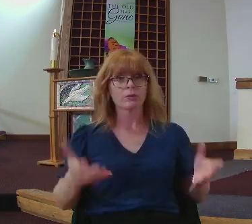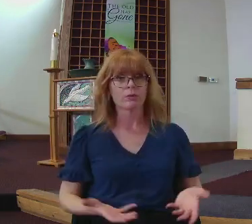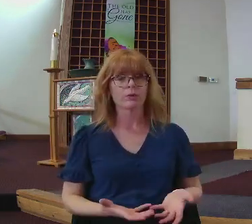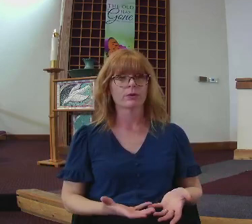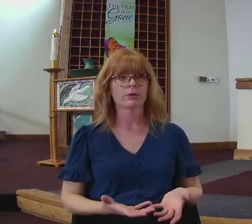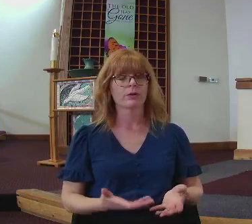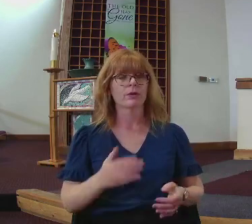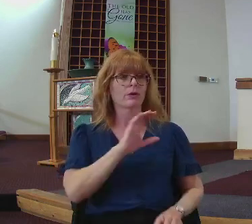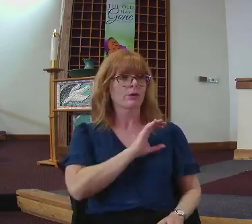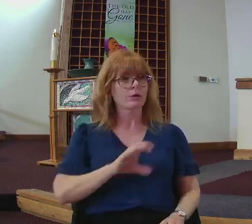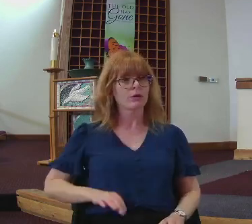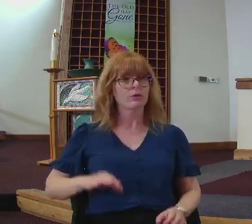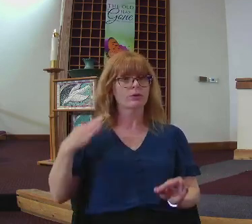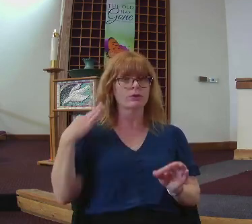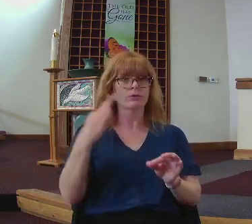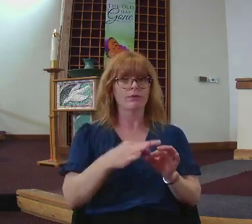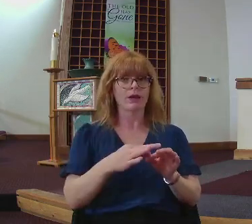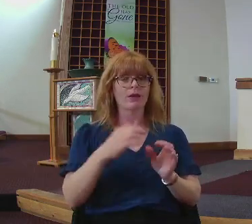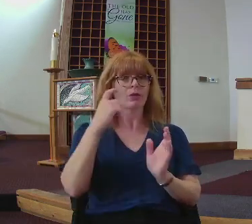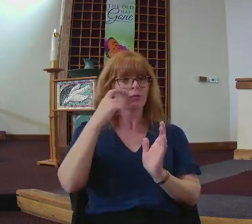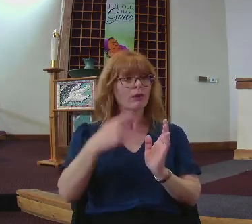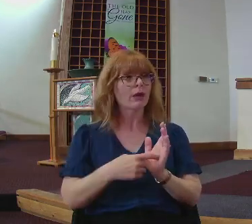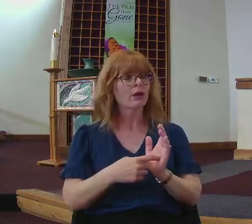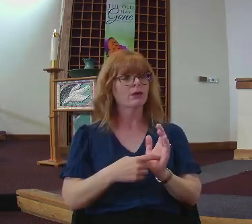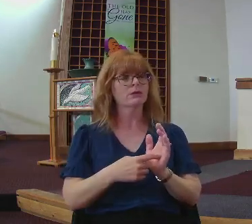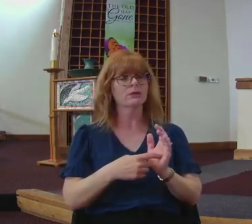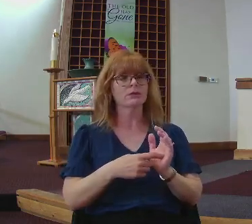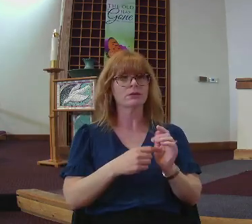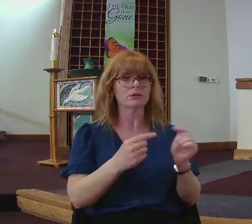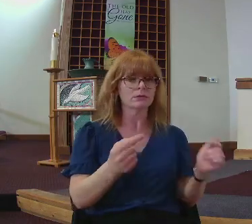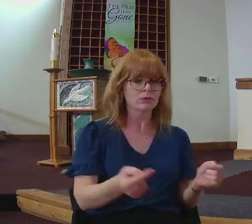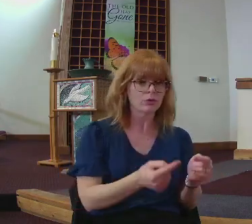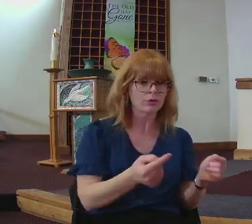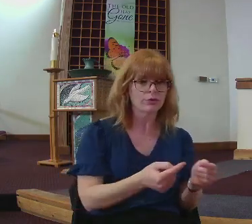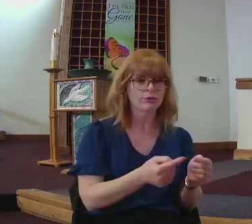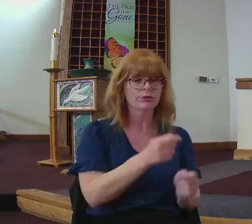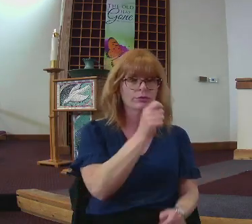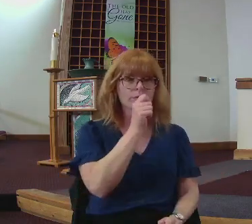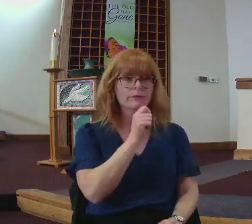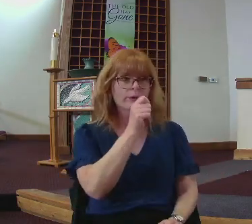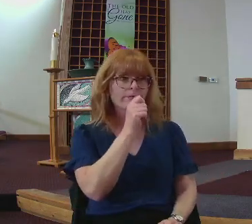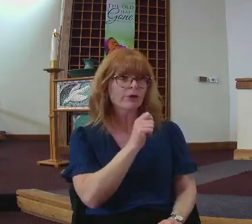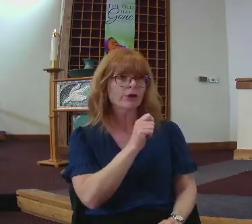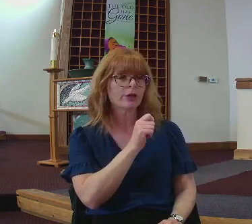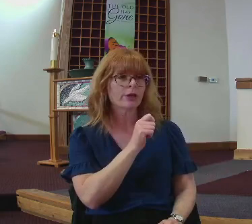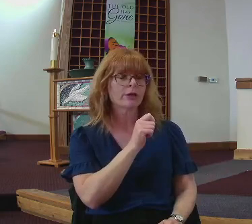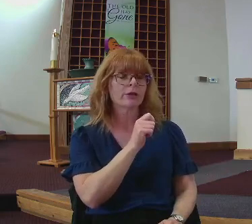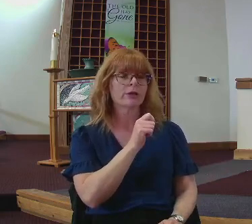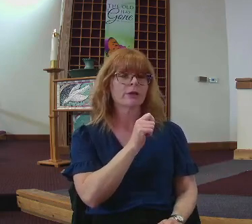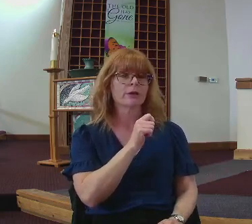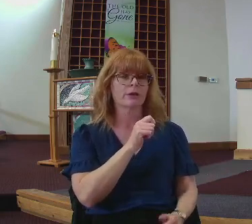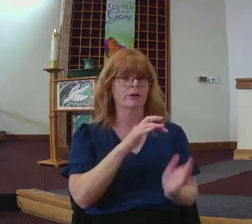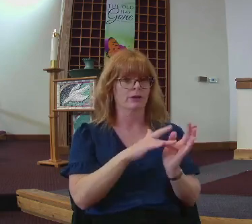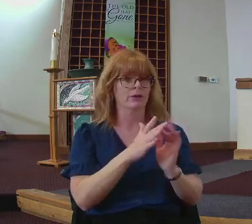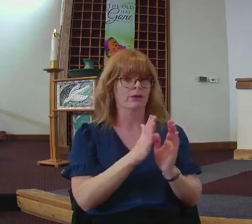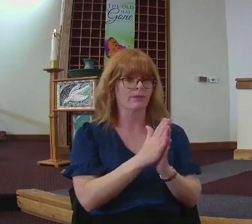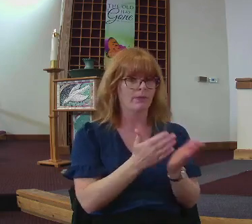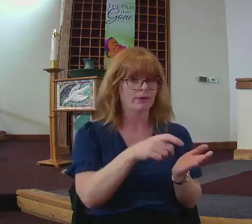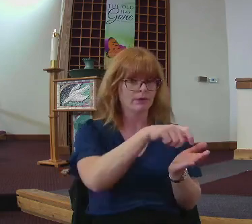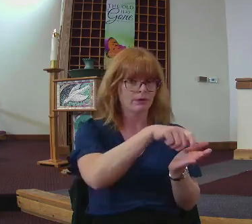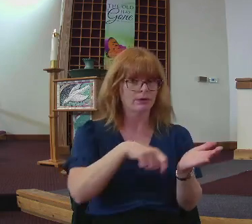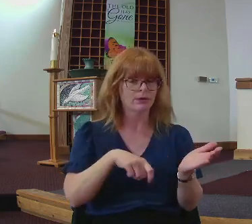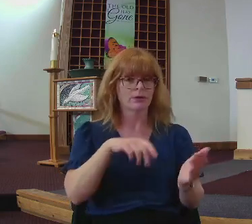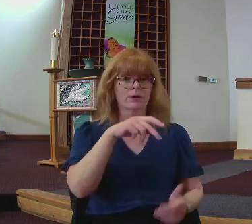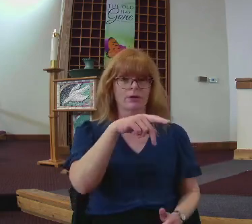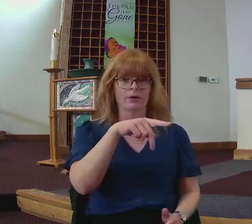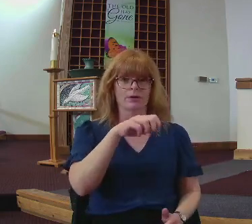faith recognizes that there is hurt and there is suffering. Peter, in his letter that Brad read